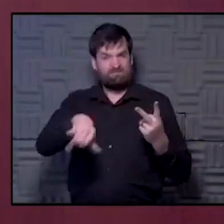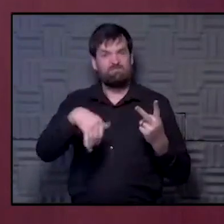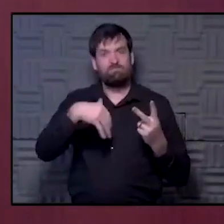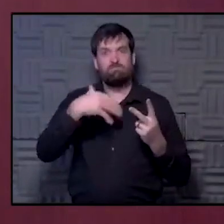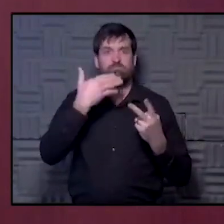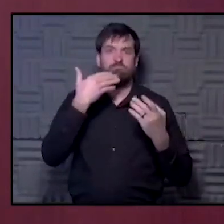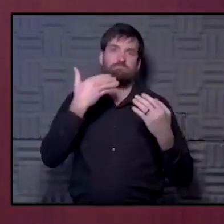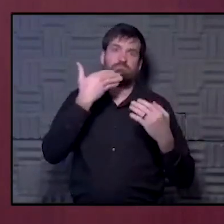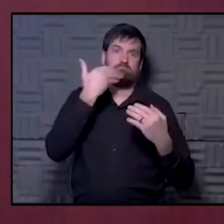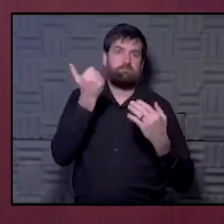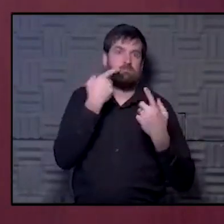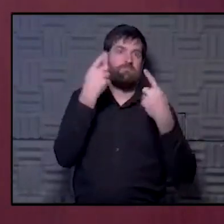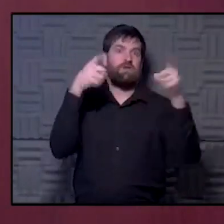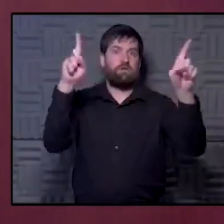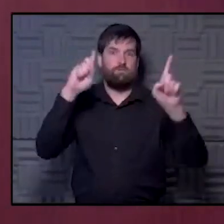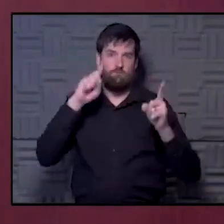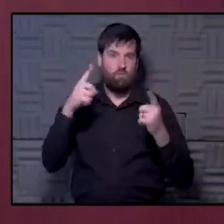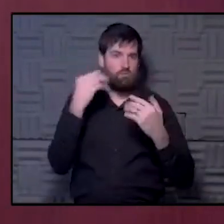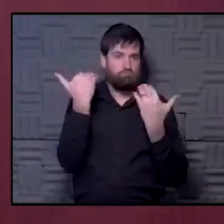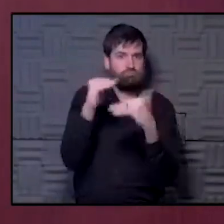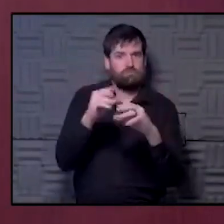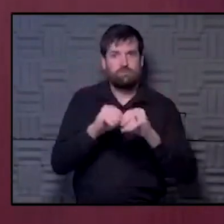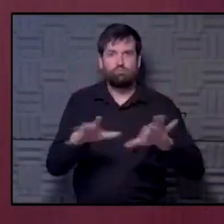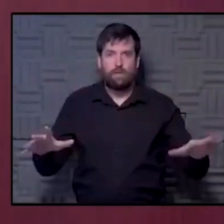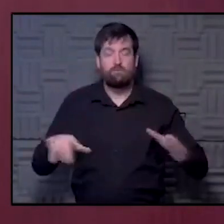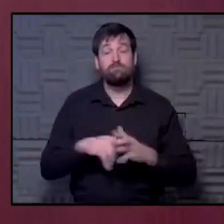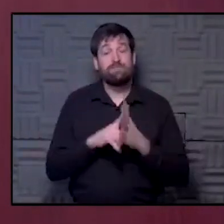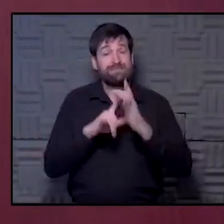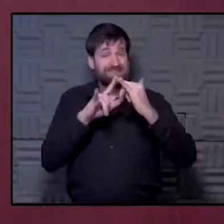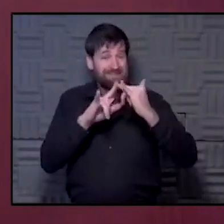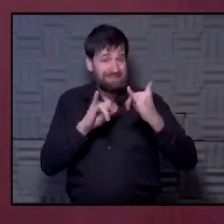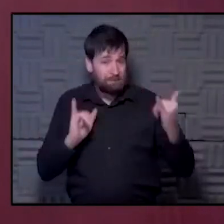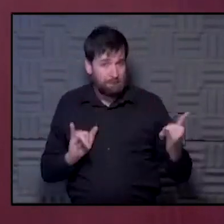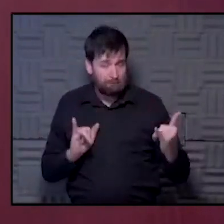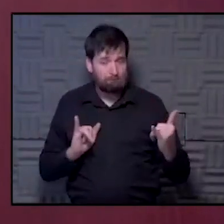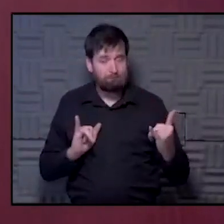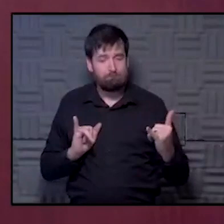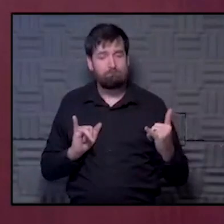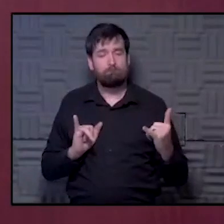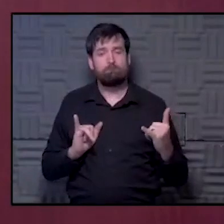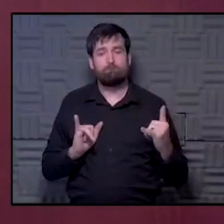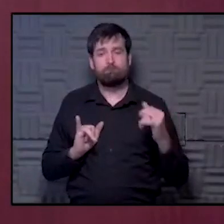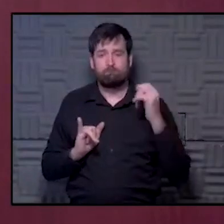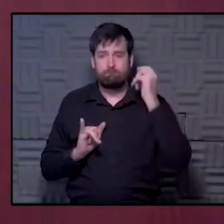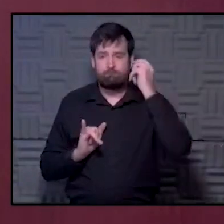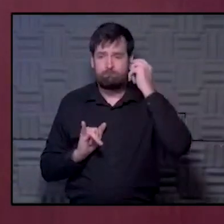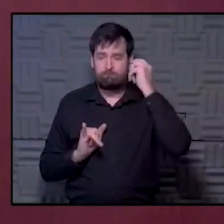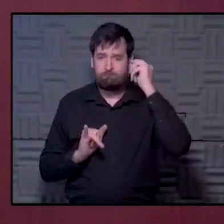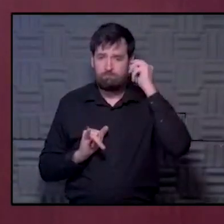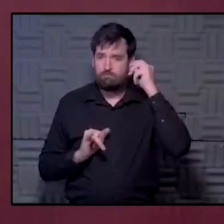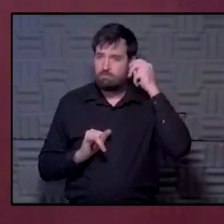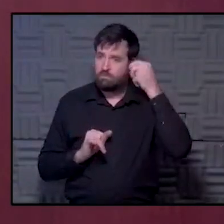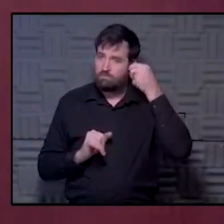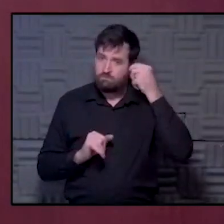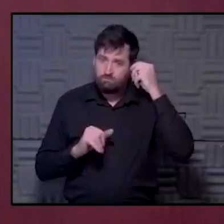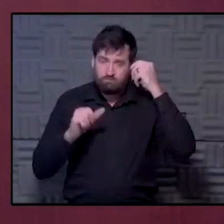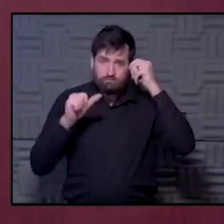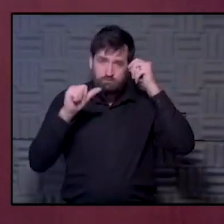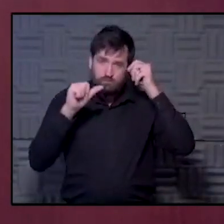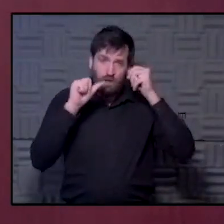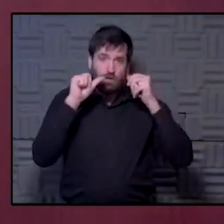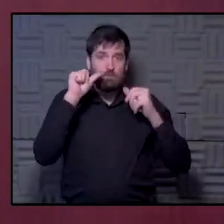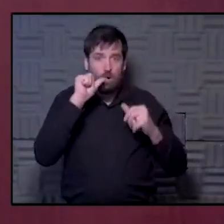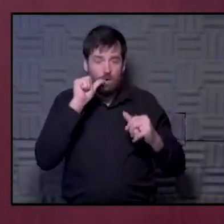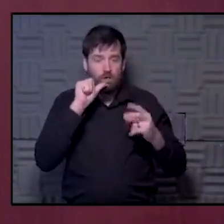much more effective in limiting the spread. And at the same time, we looked at how our bars and restaurants